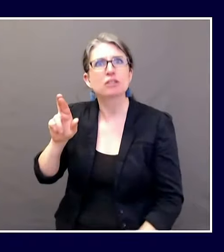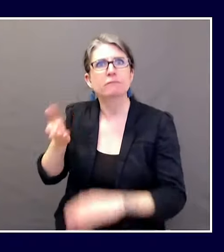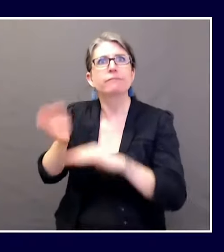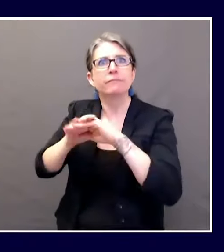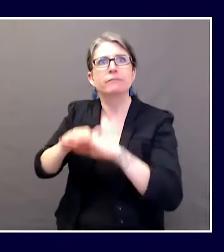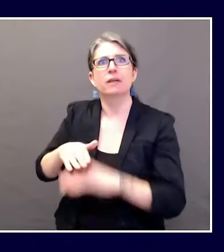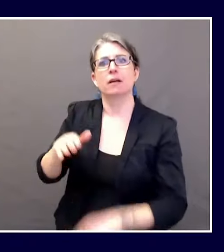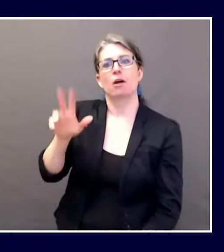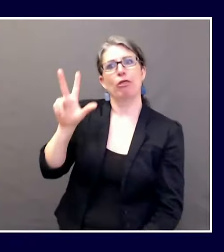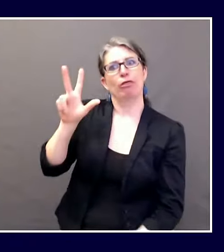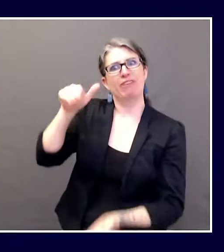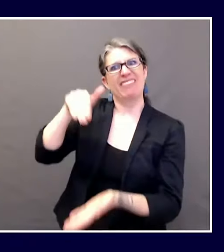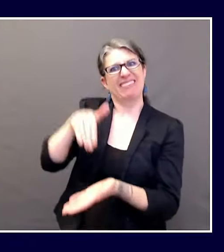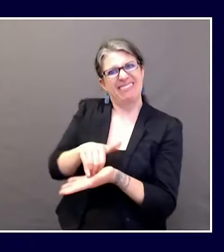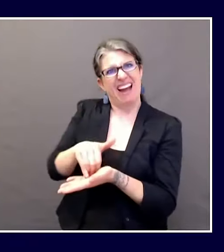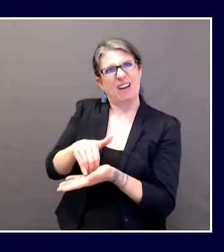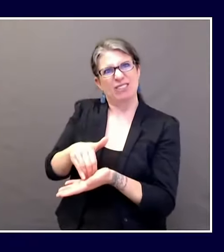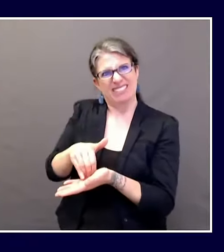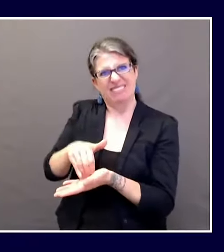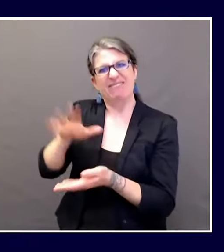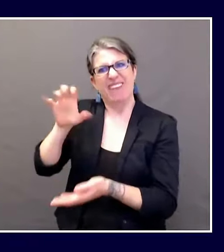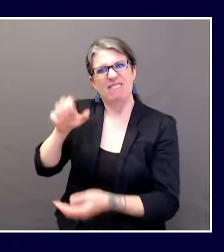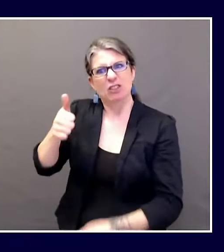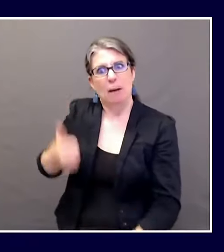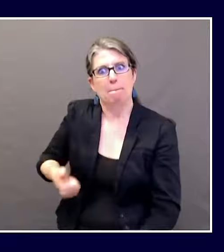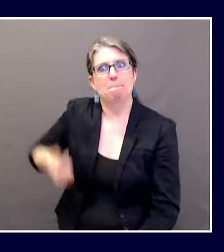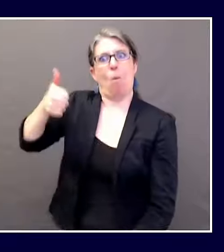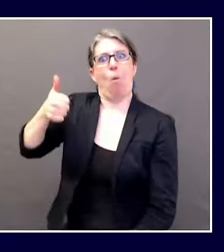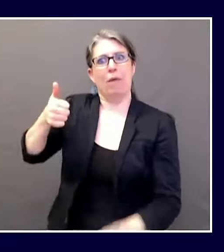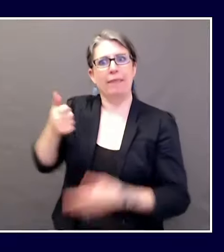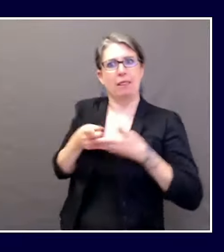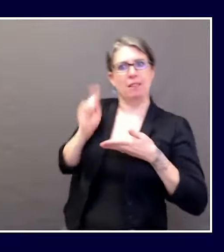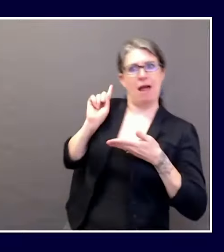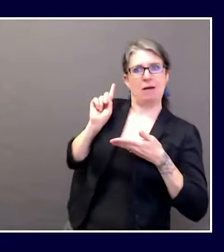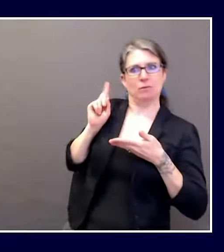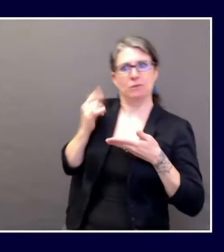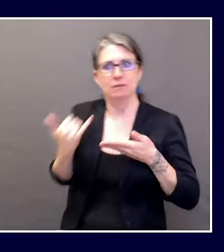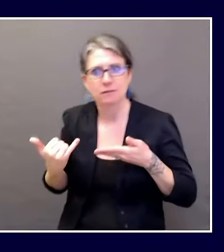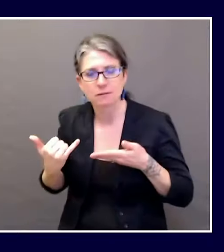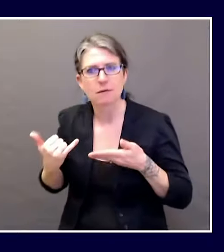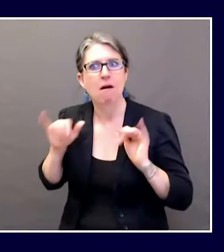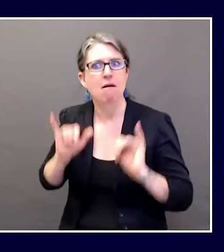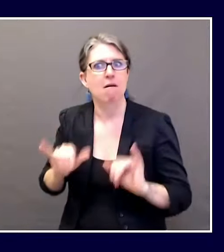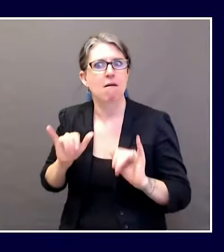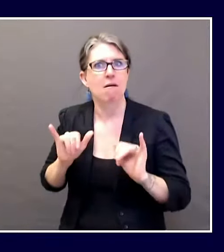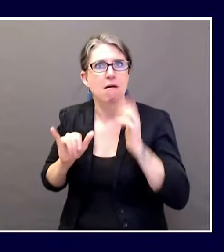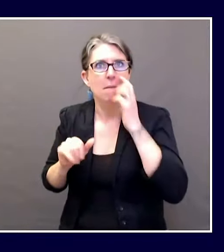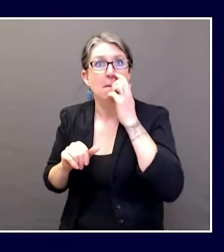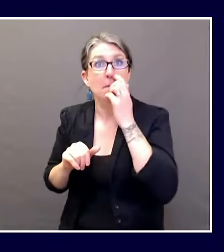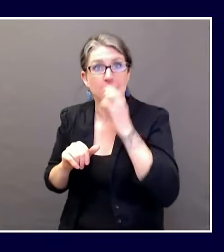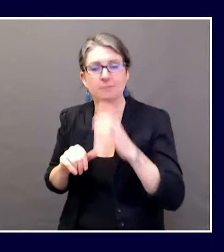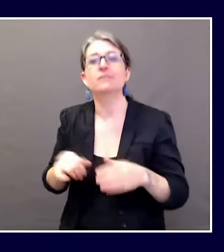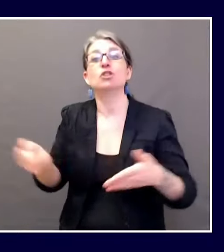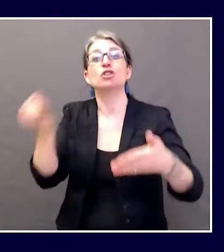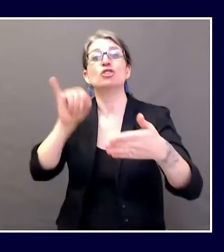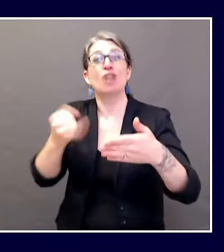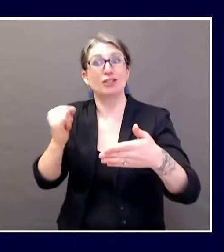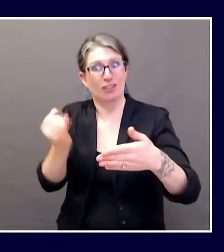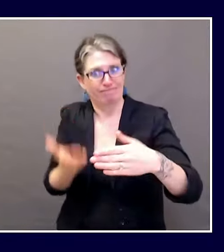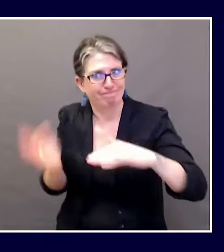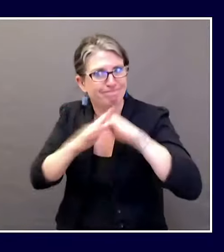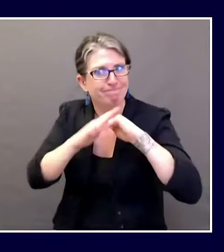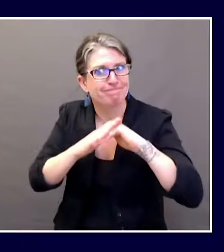3,510 new first doses of Pfizer vaccine. The same is said of the J&J vaccine, where we will